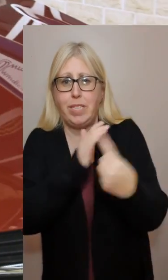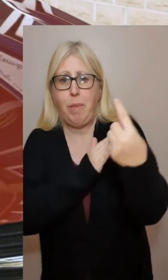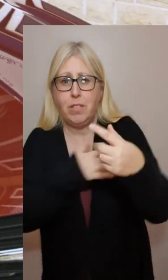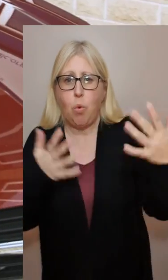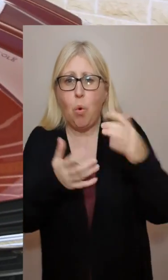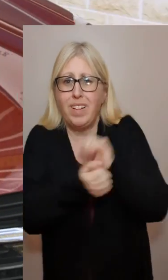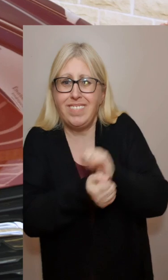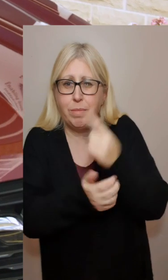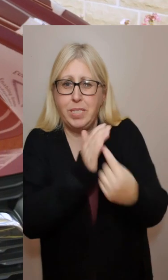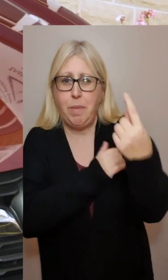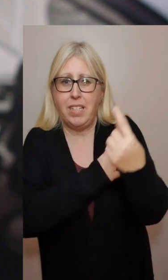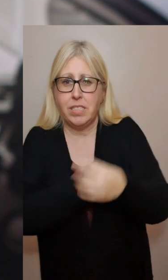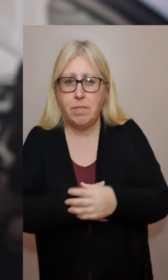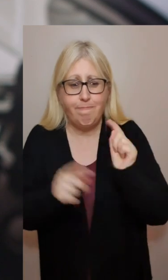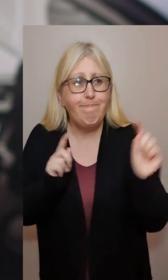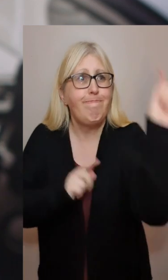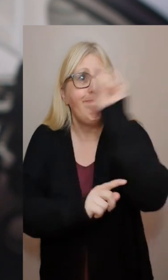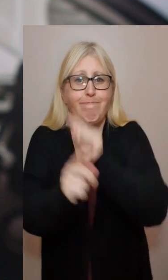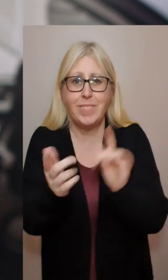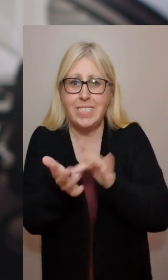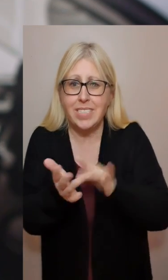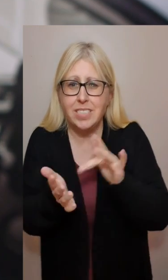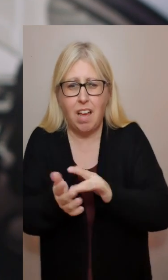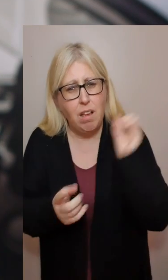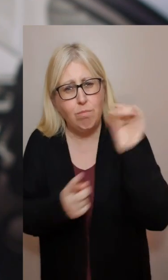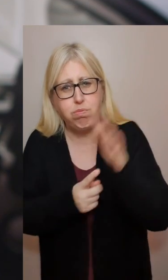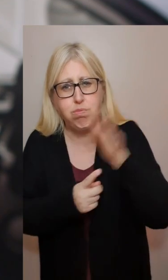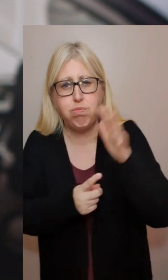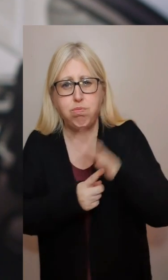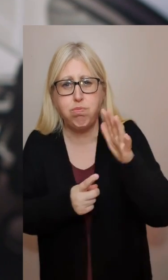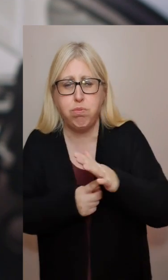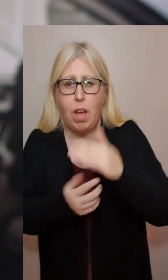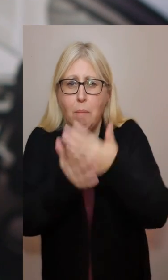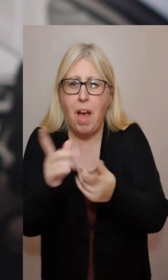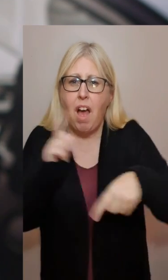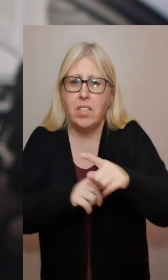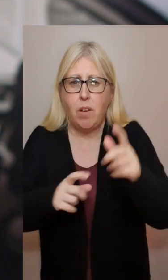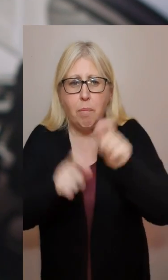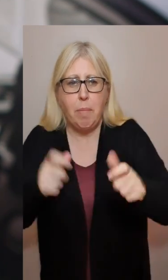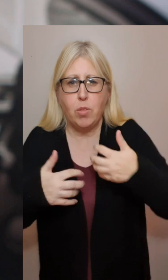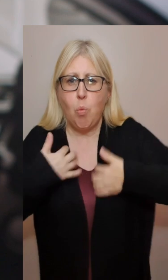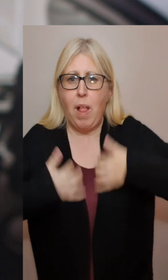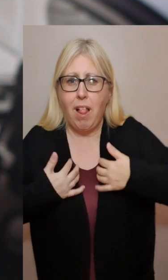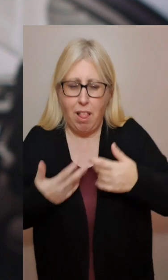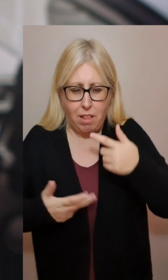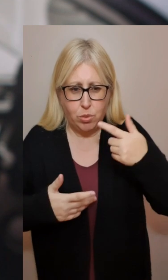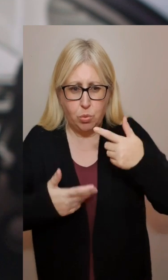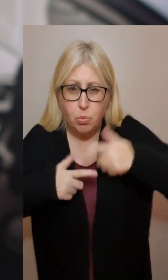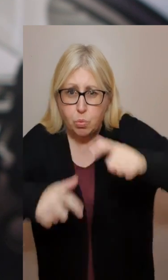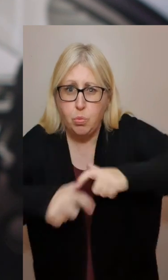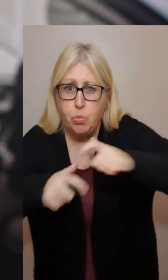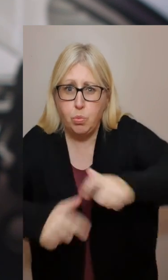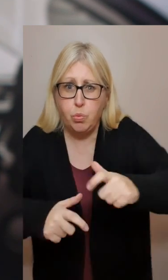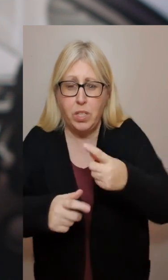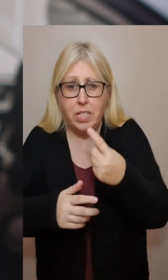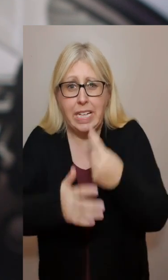independence. These centres are crucial as part of everybody's will, if you like, to remain independently mobile.